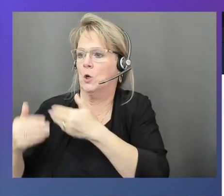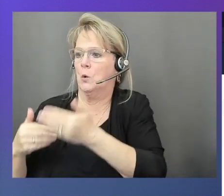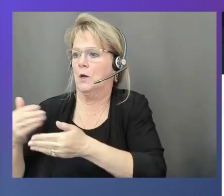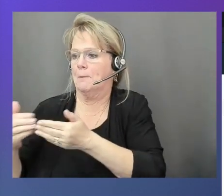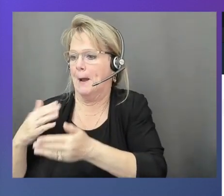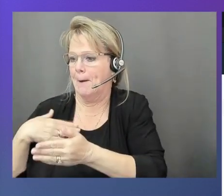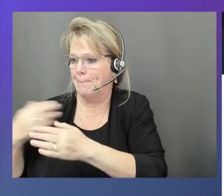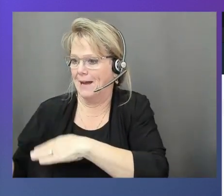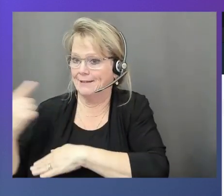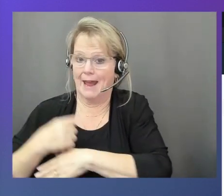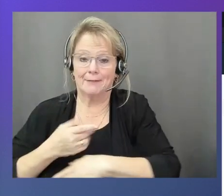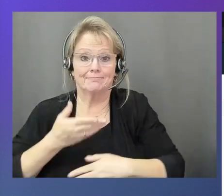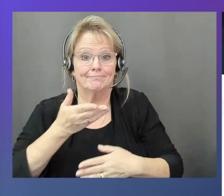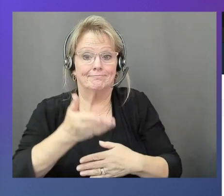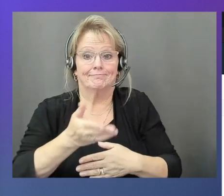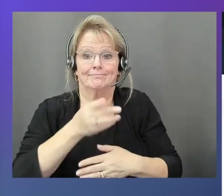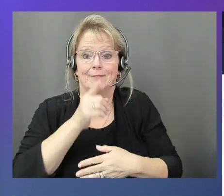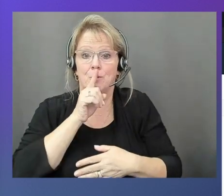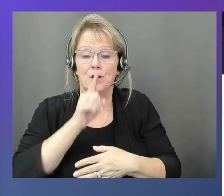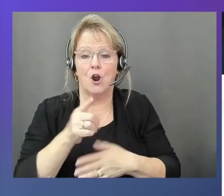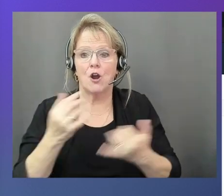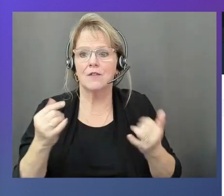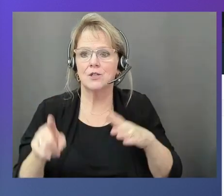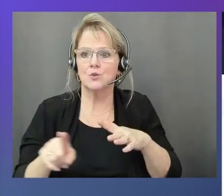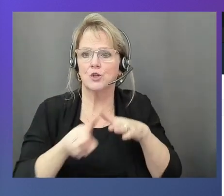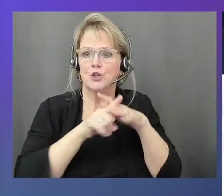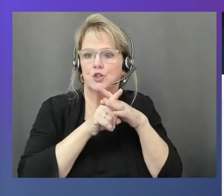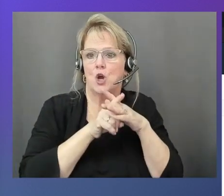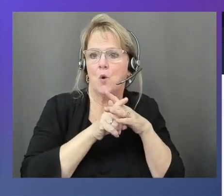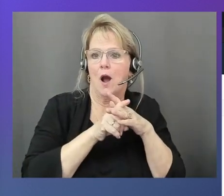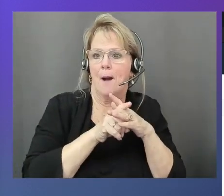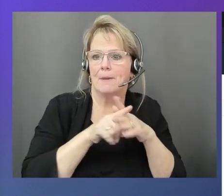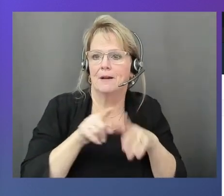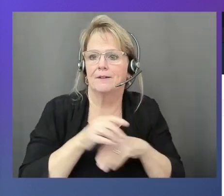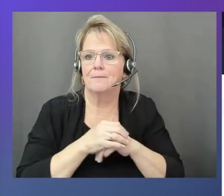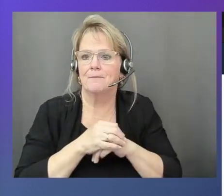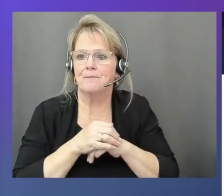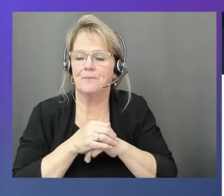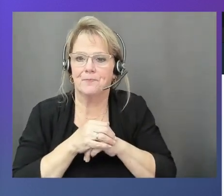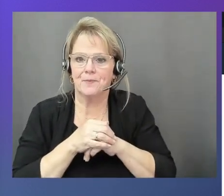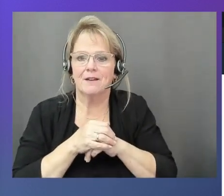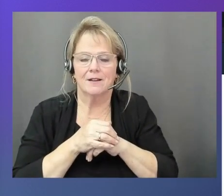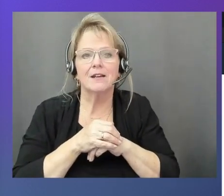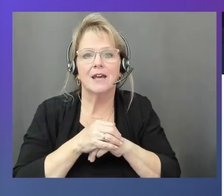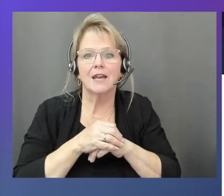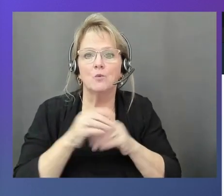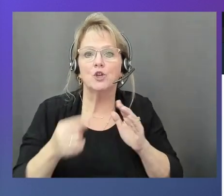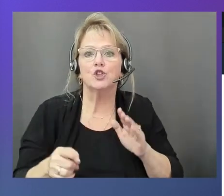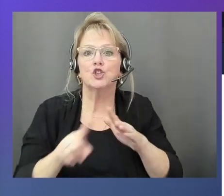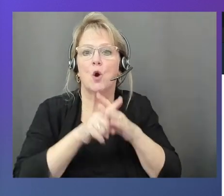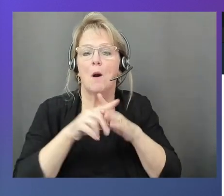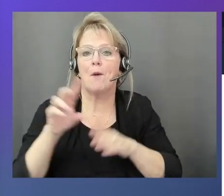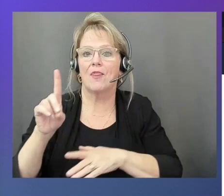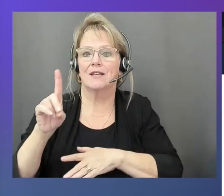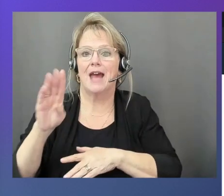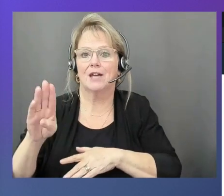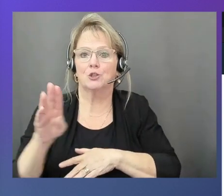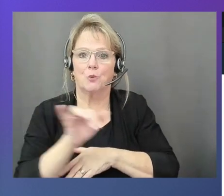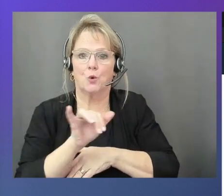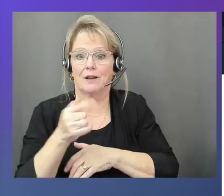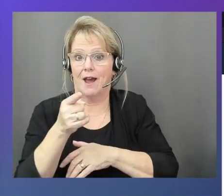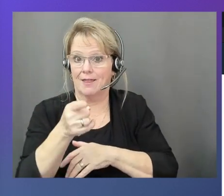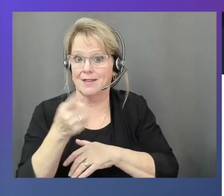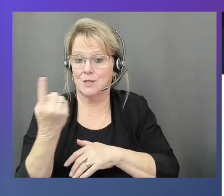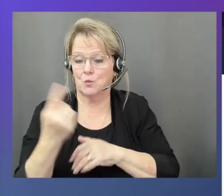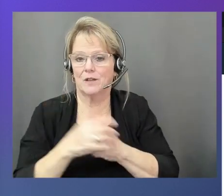There we go. And then this will show up on, if I wanted to, on a dashboard, just like this one here. And